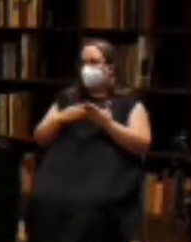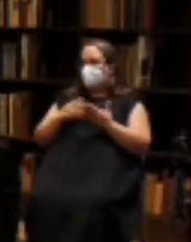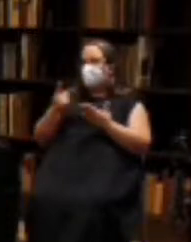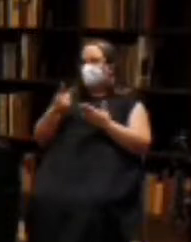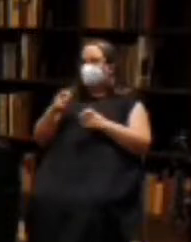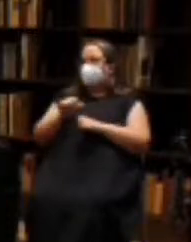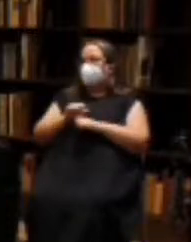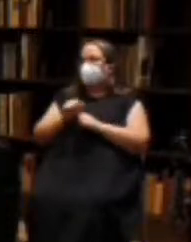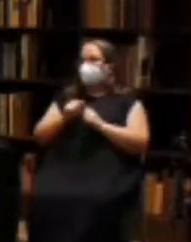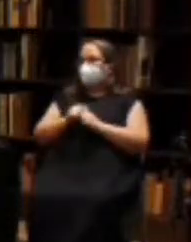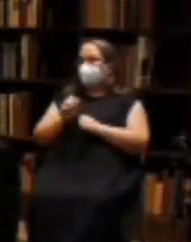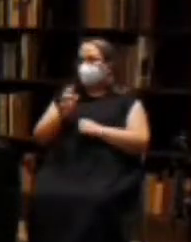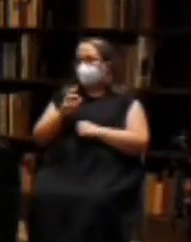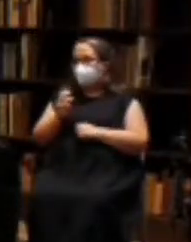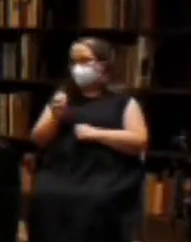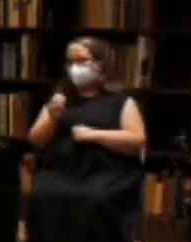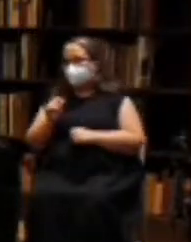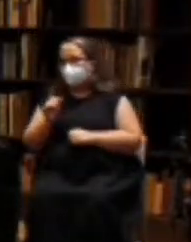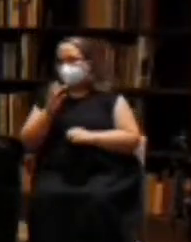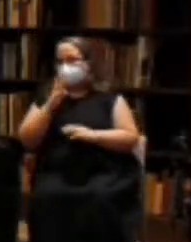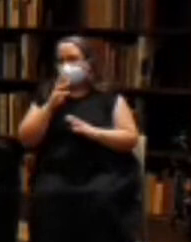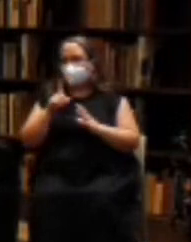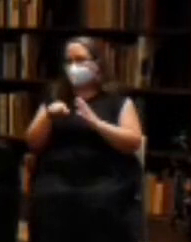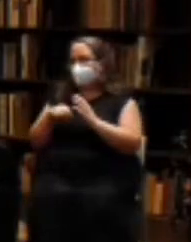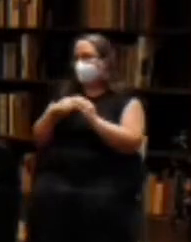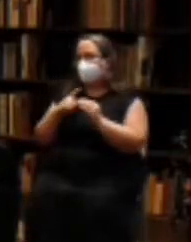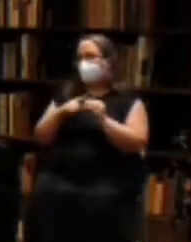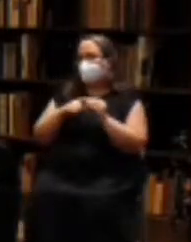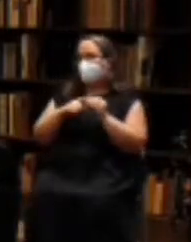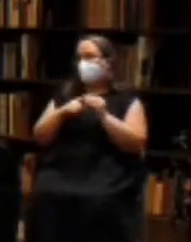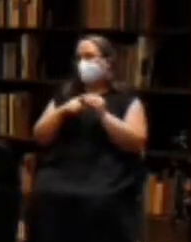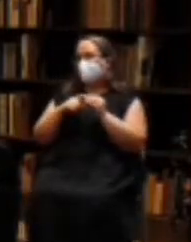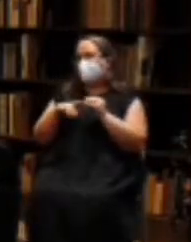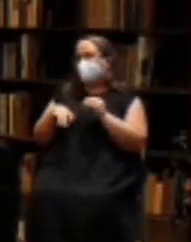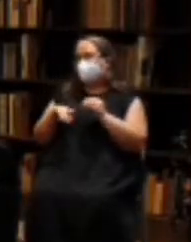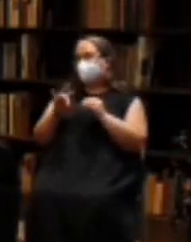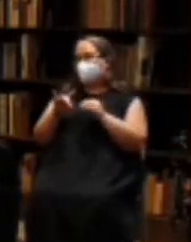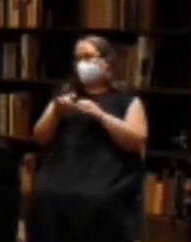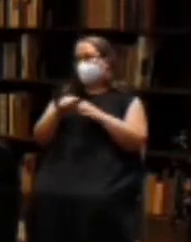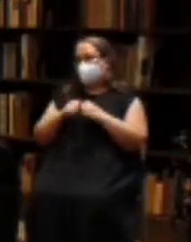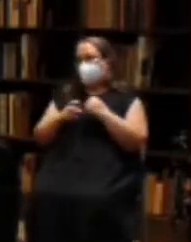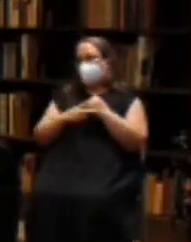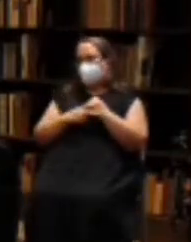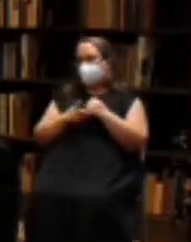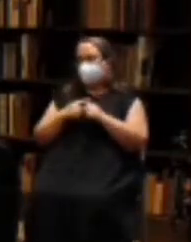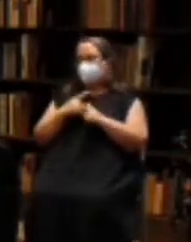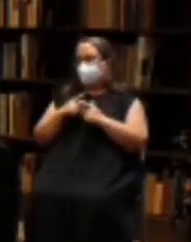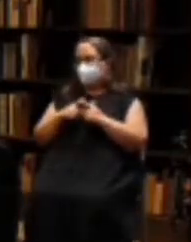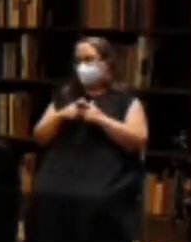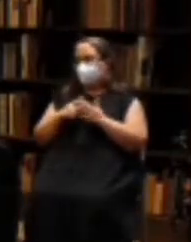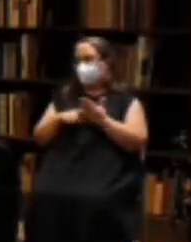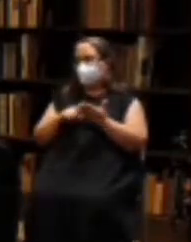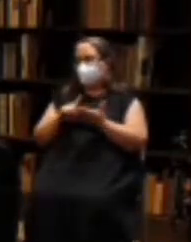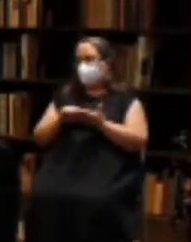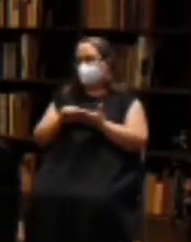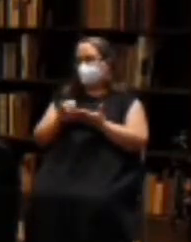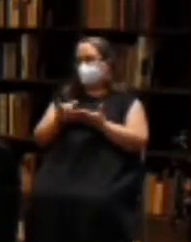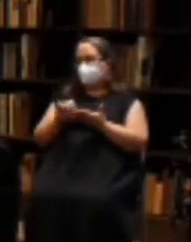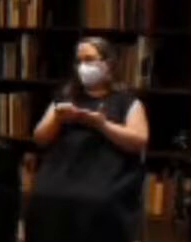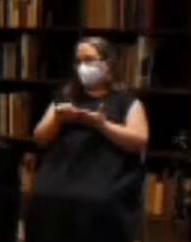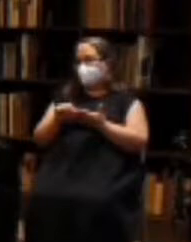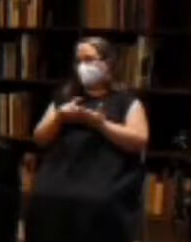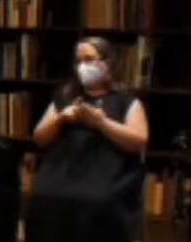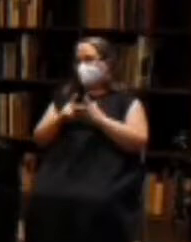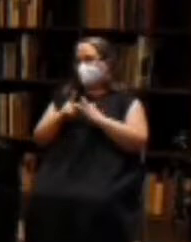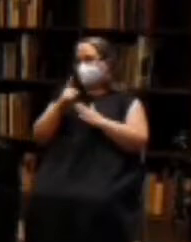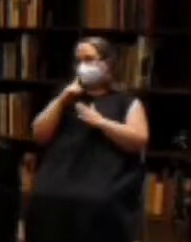worked with. And can you talk a little bit about discovering this in the archives and what print media kind of